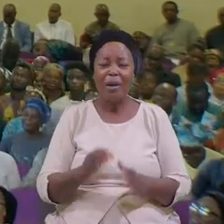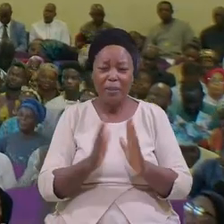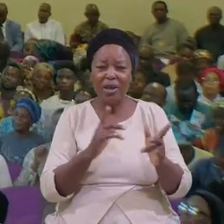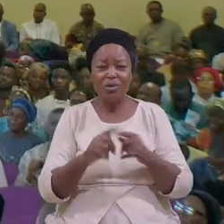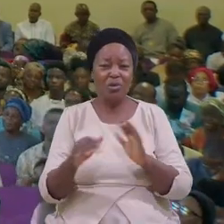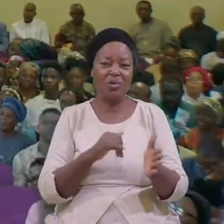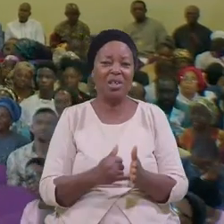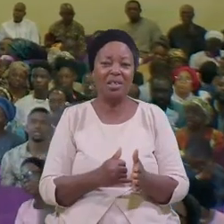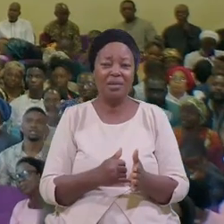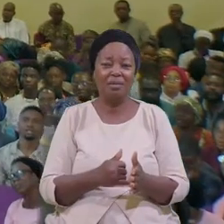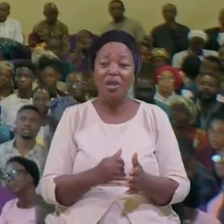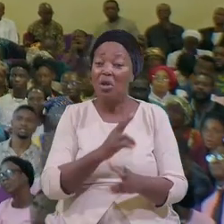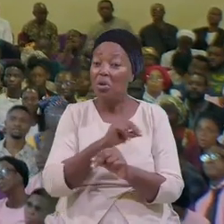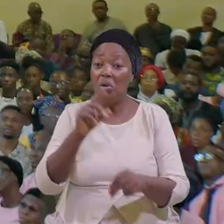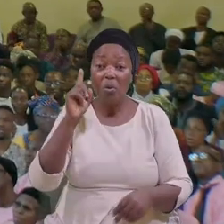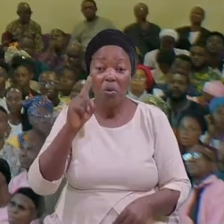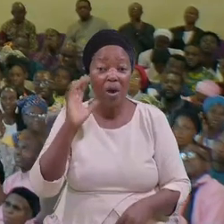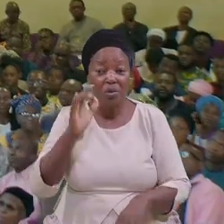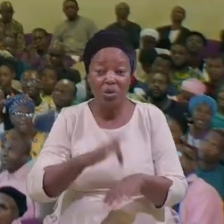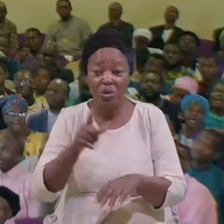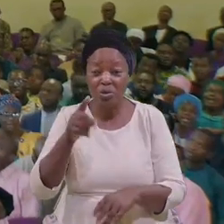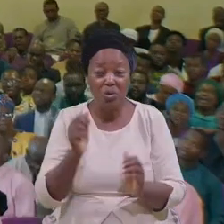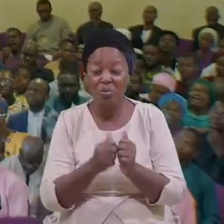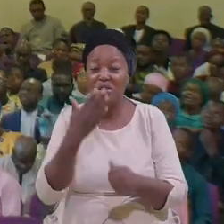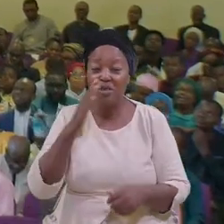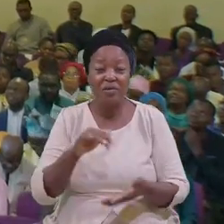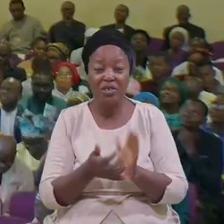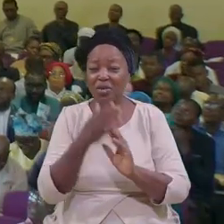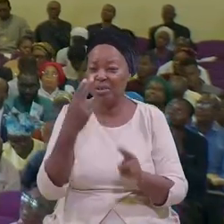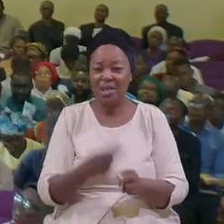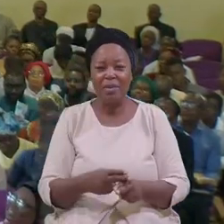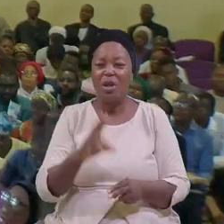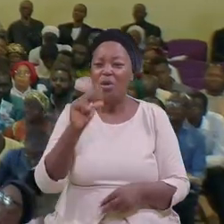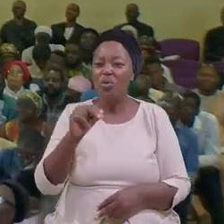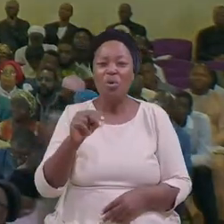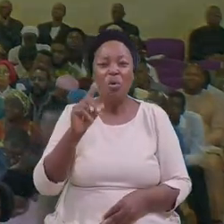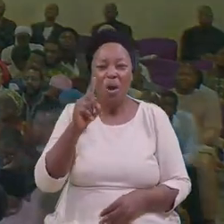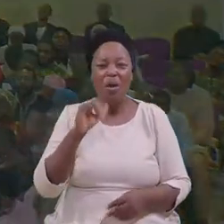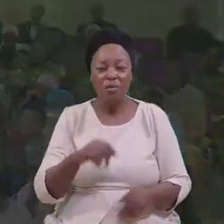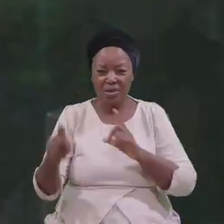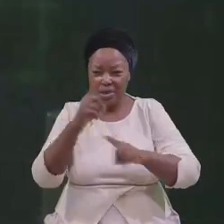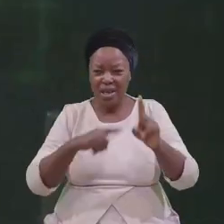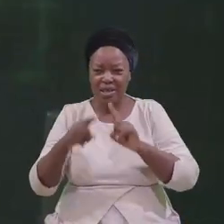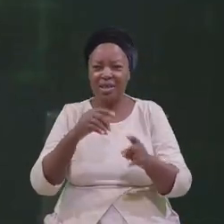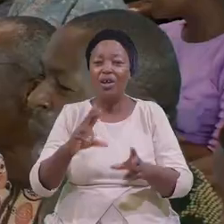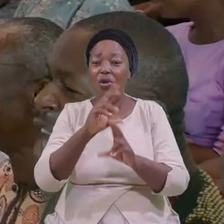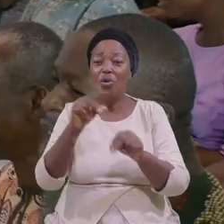Nobody will touch you with evil. Nobody will touch me with